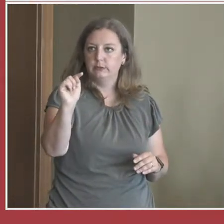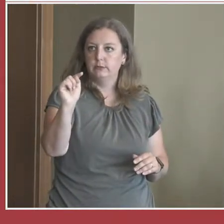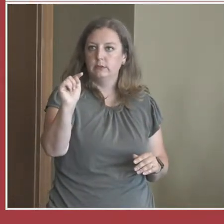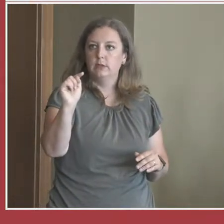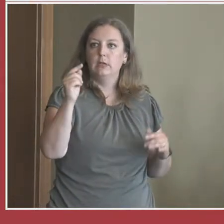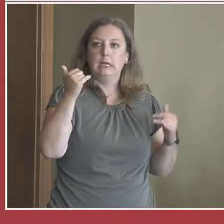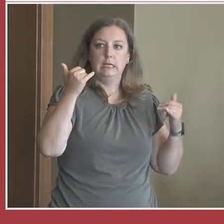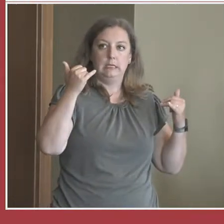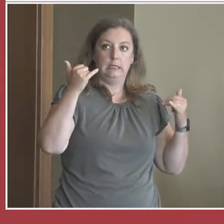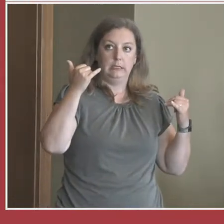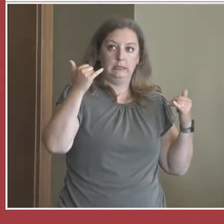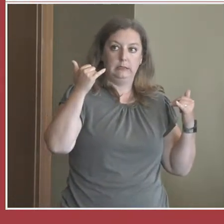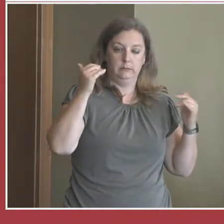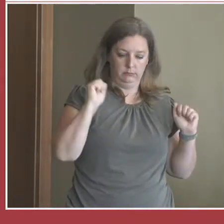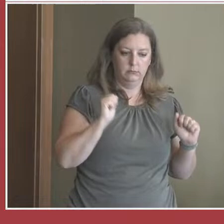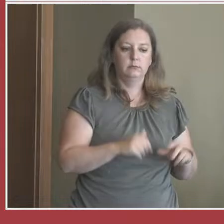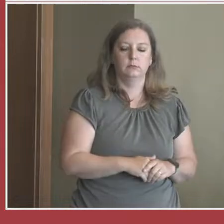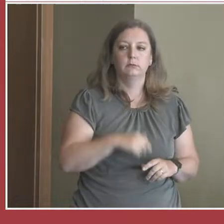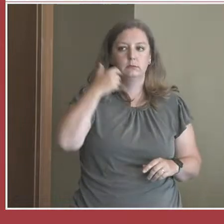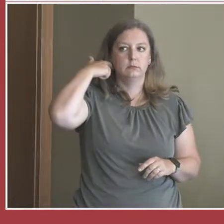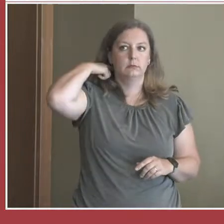Because right now they're, yeah.